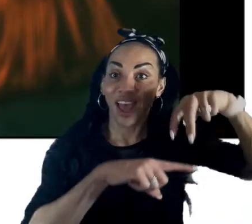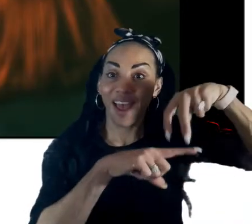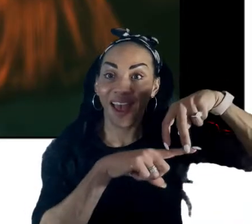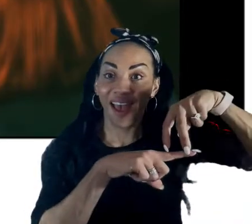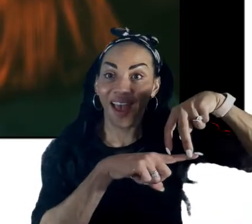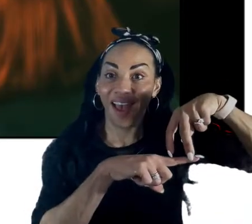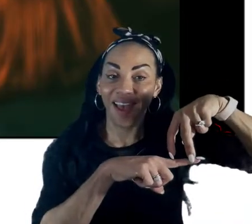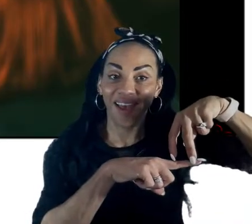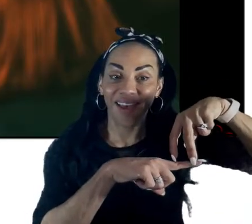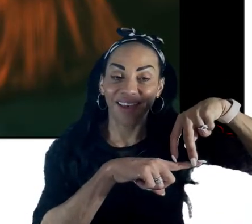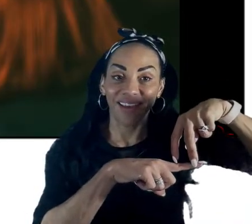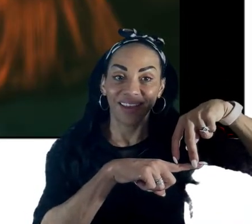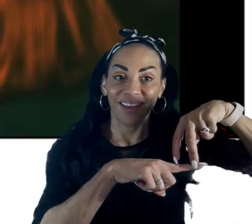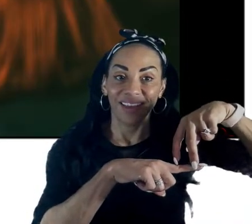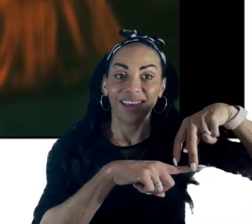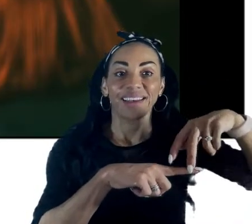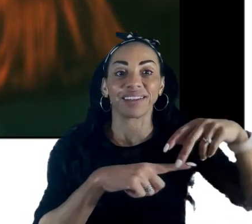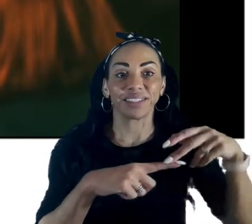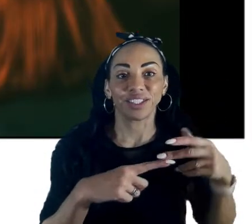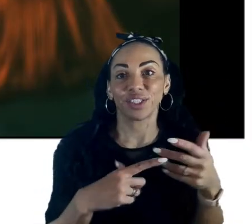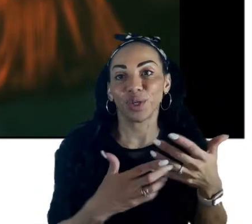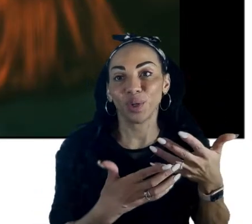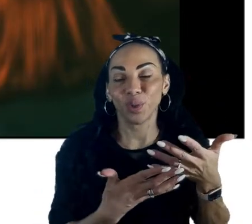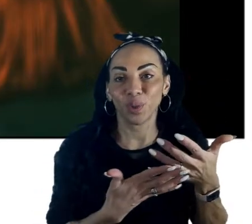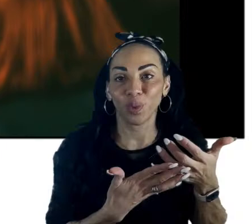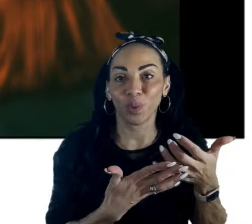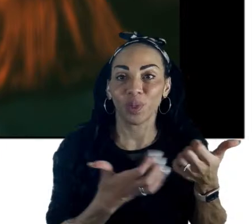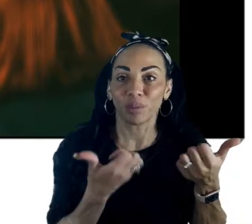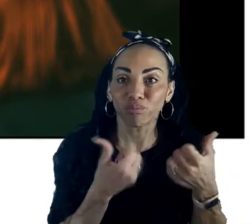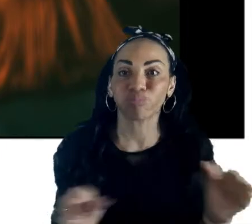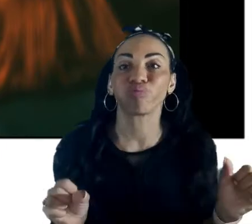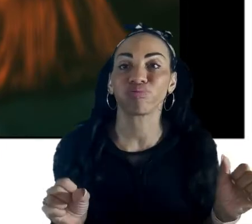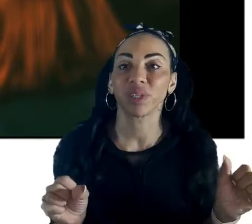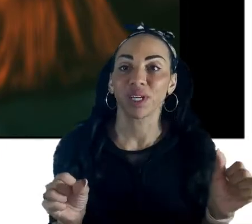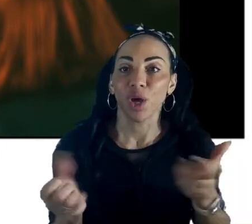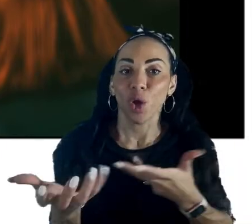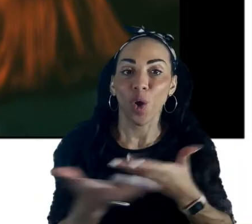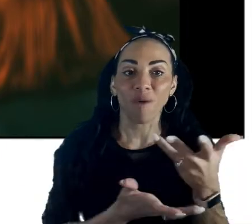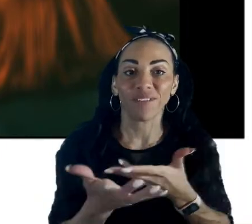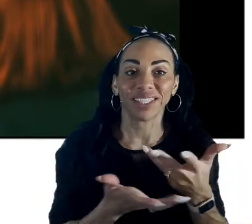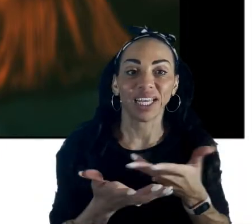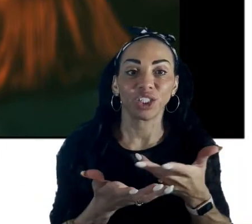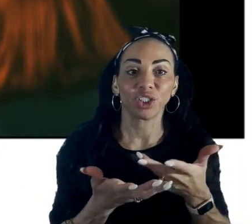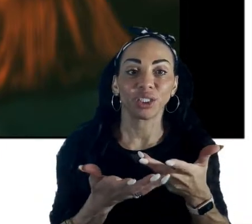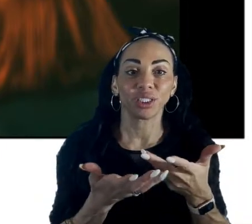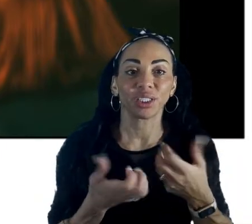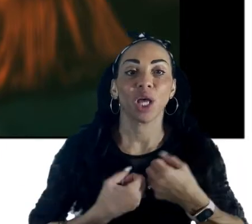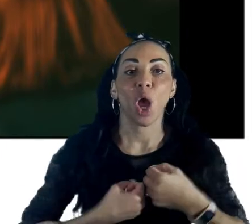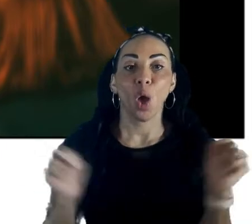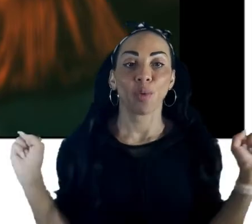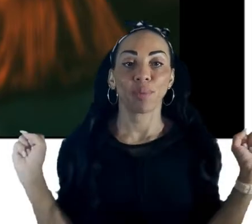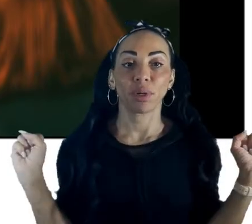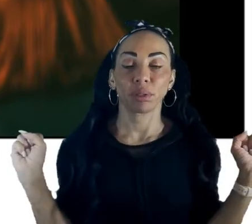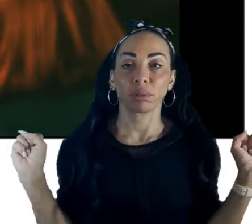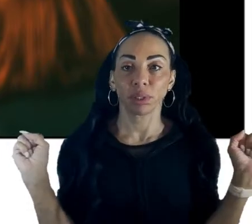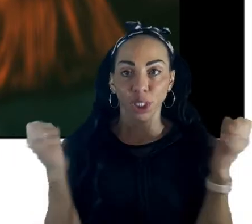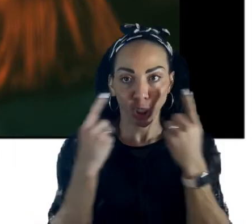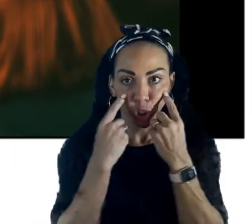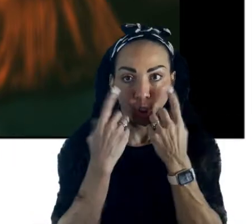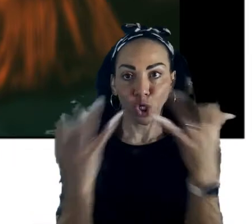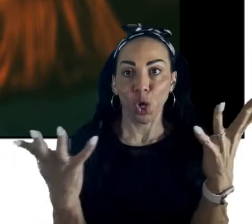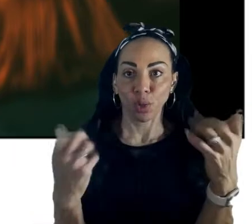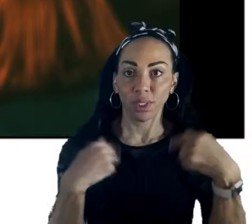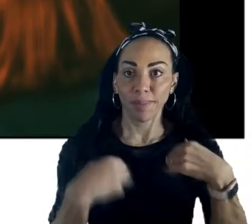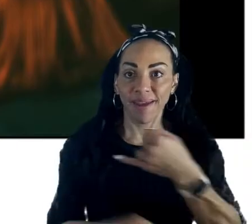really opening up conversations because it presents my vulnerability as a performer and allows other people to tell